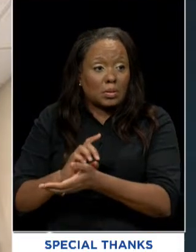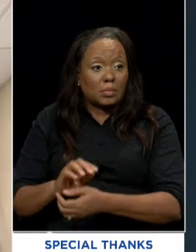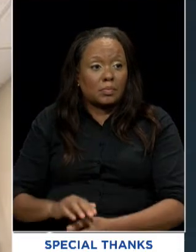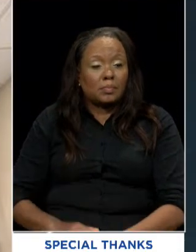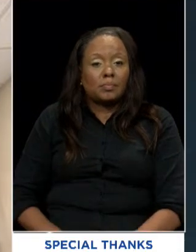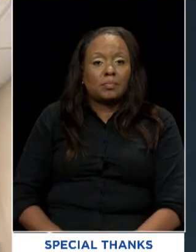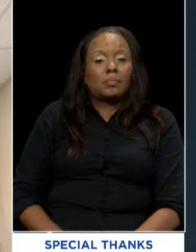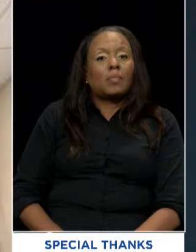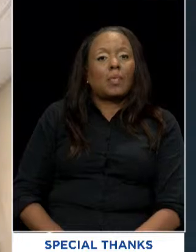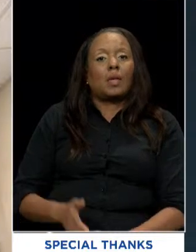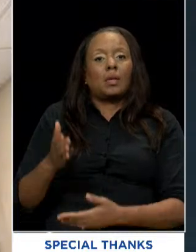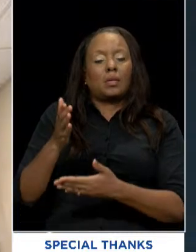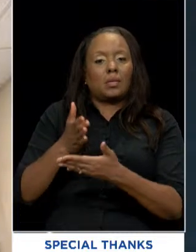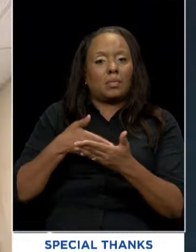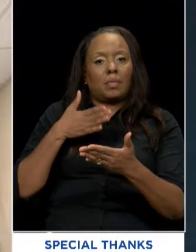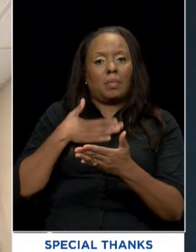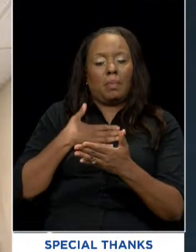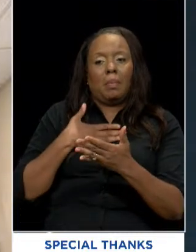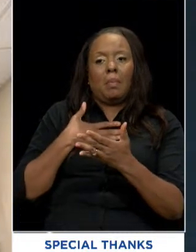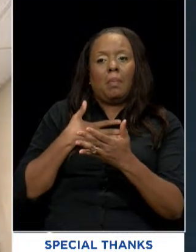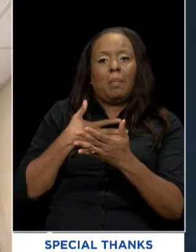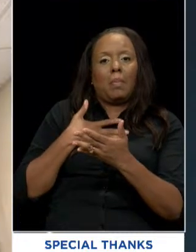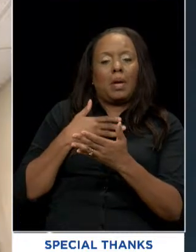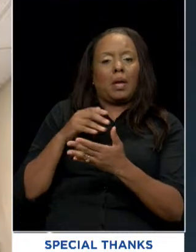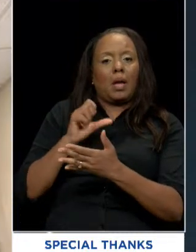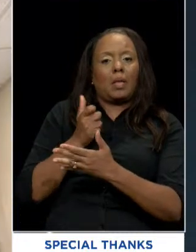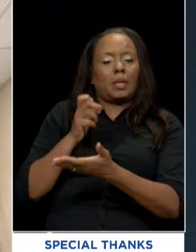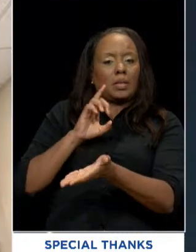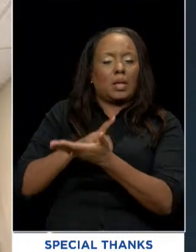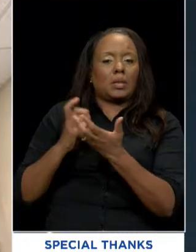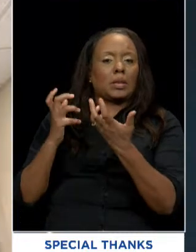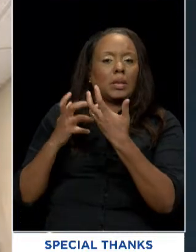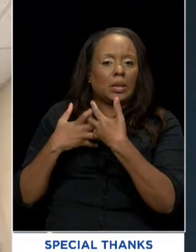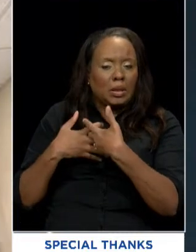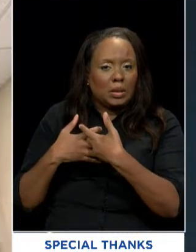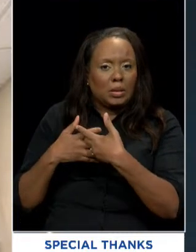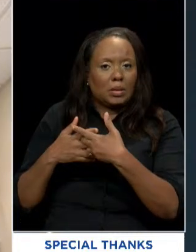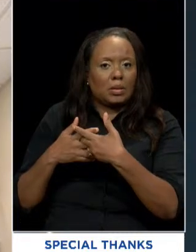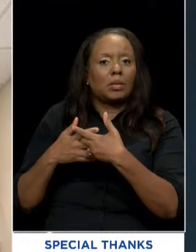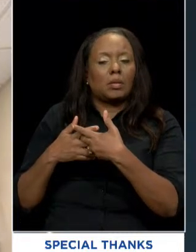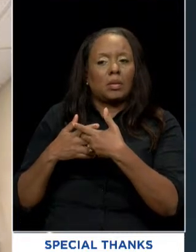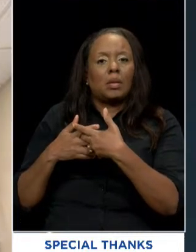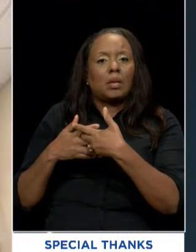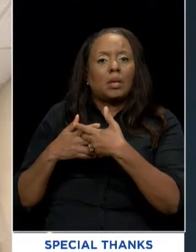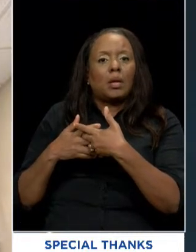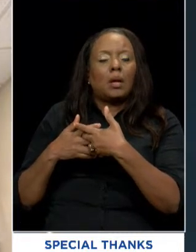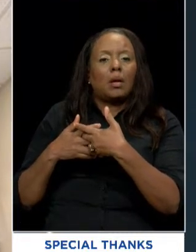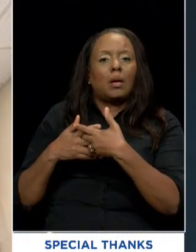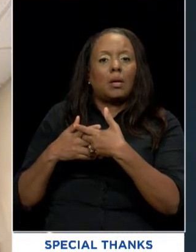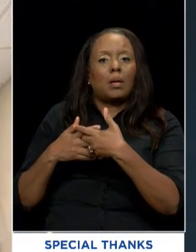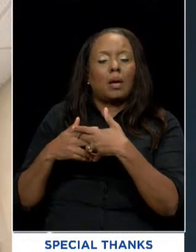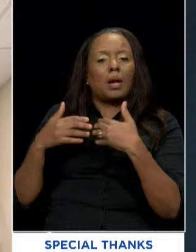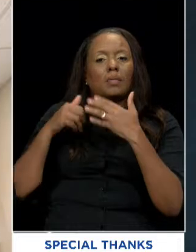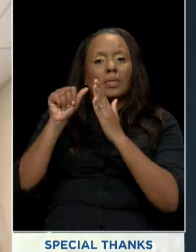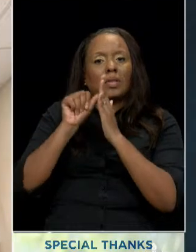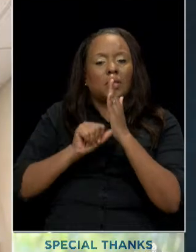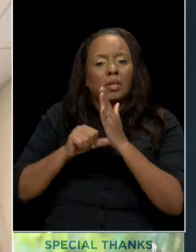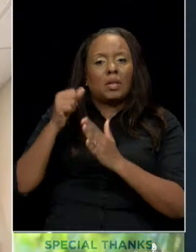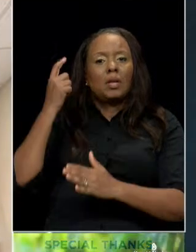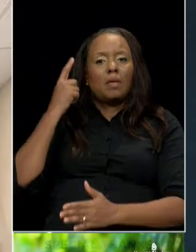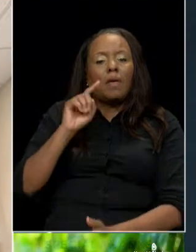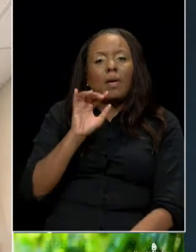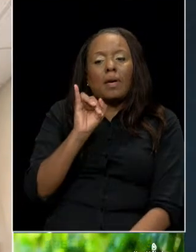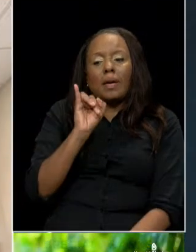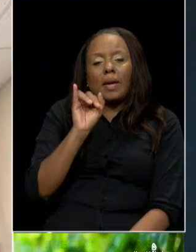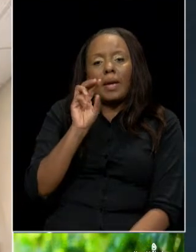penile implants, and therefore that I would refer those patients appropriately, and or we can talk about the intracavernosal